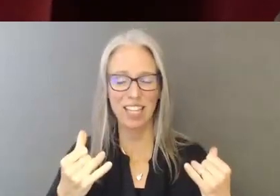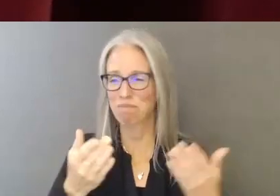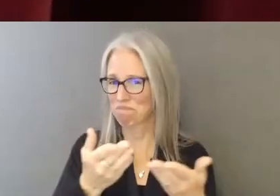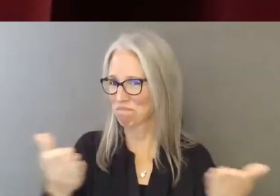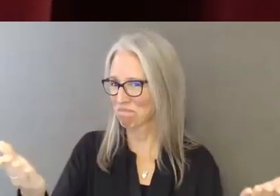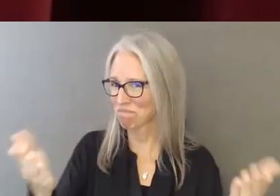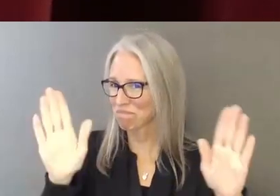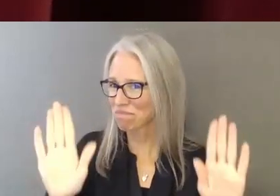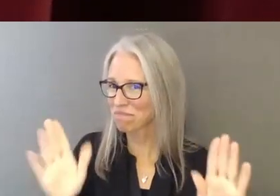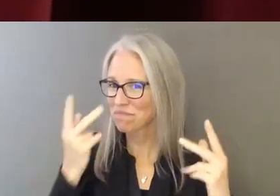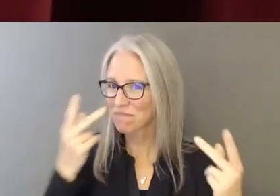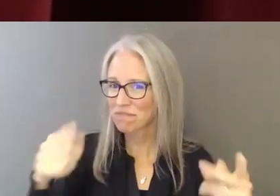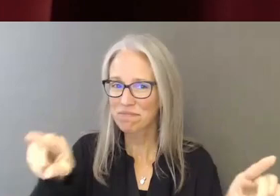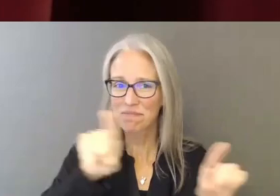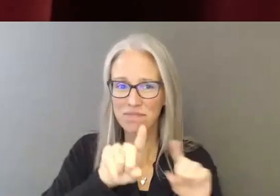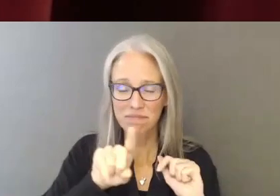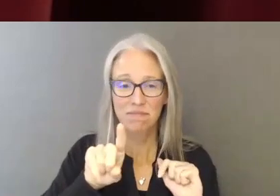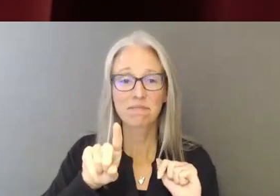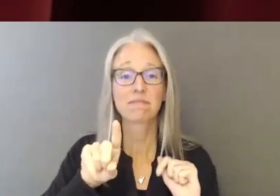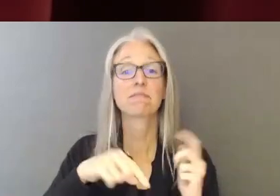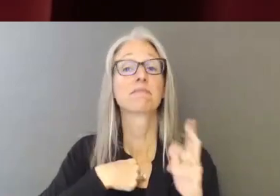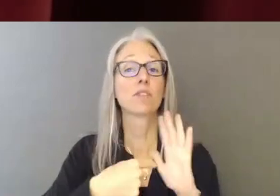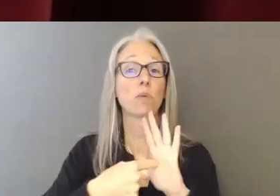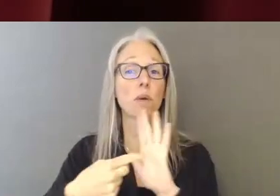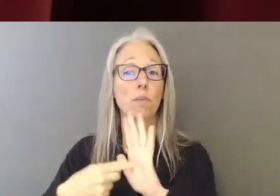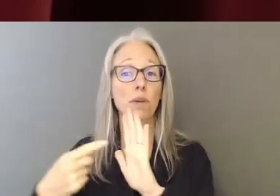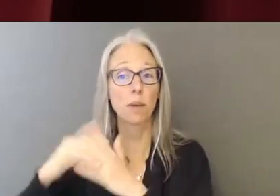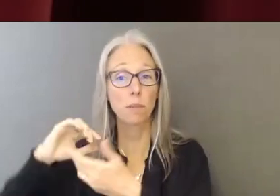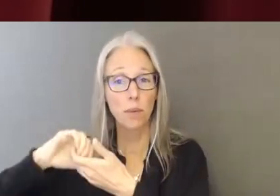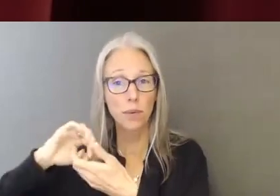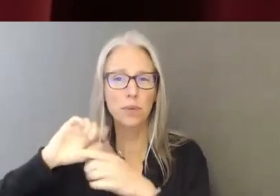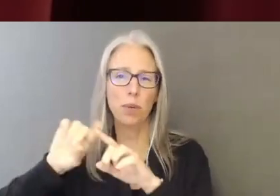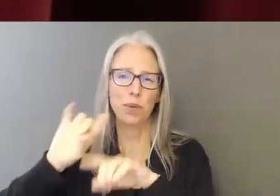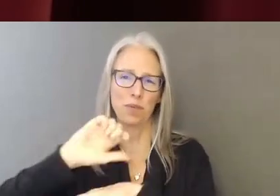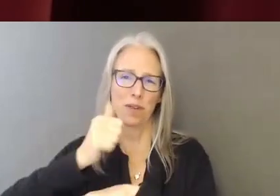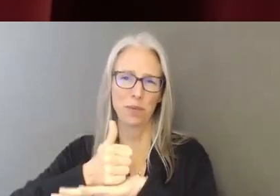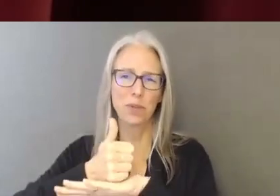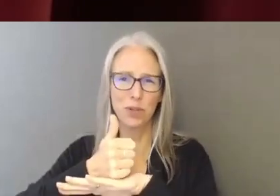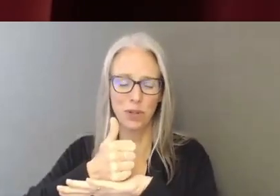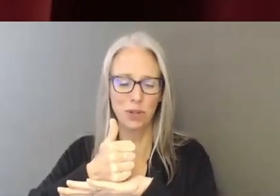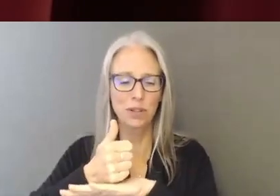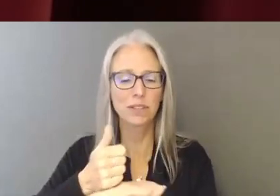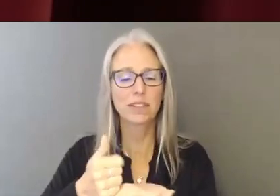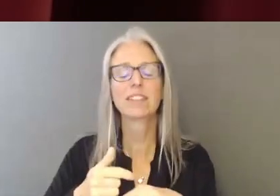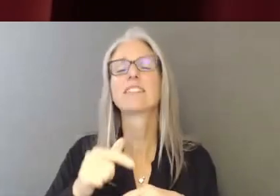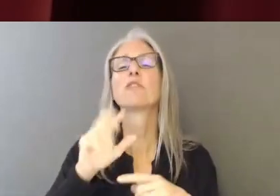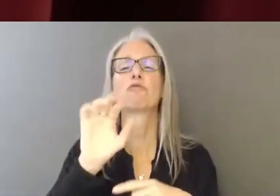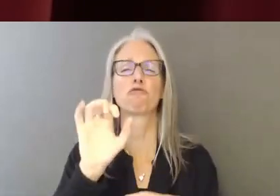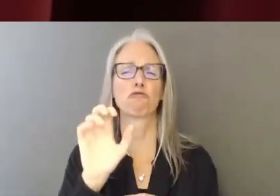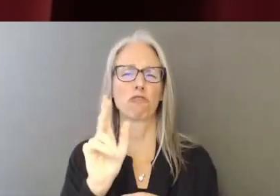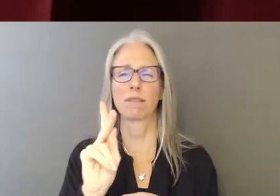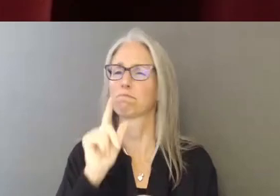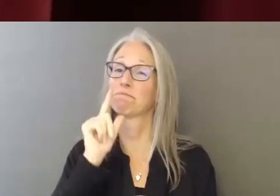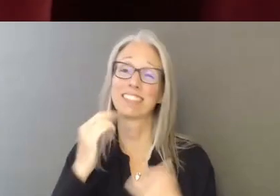behalf of PSC Partners and founder and CEO Ricky Safer, who was unable to attend this morning